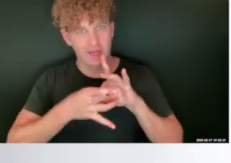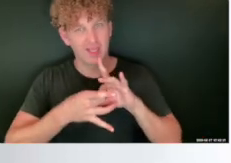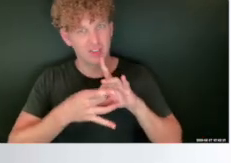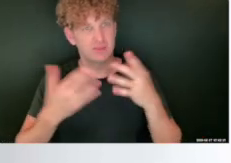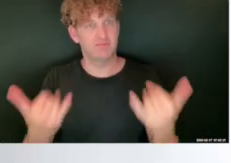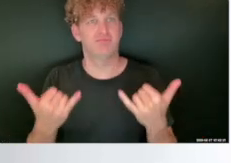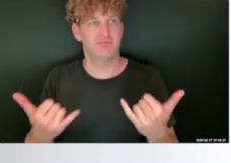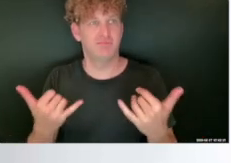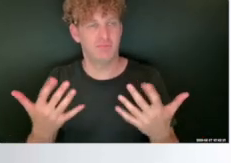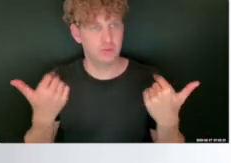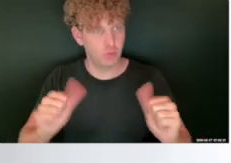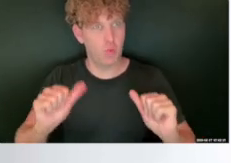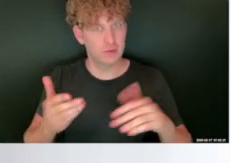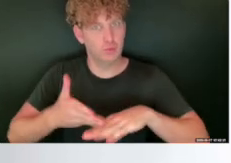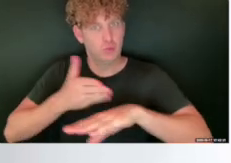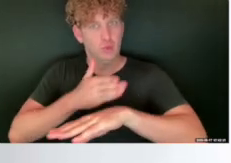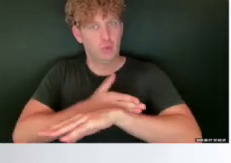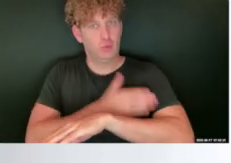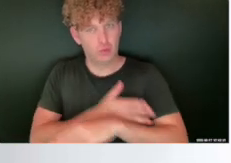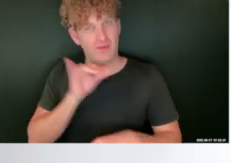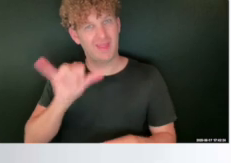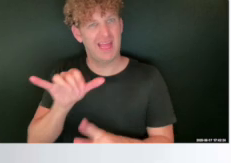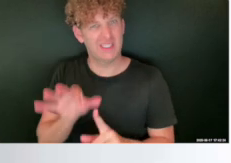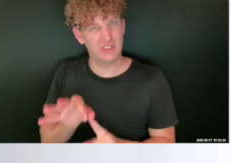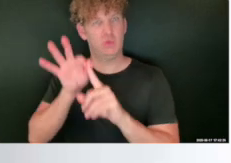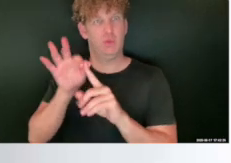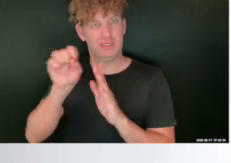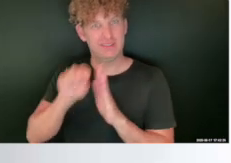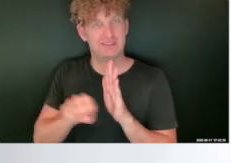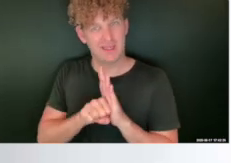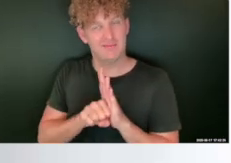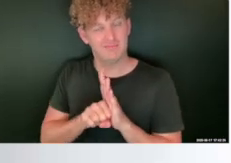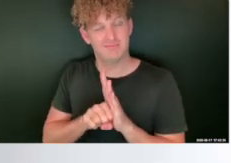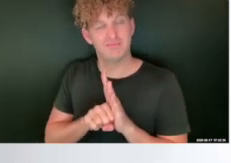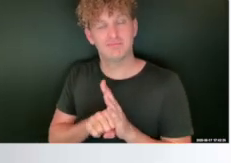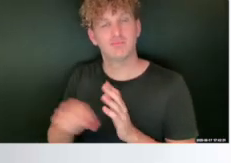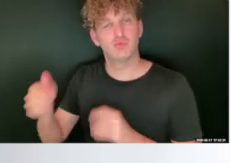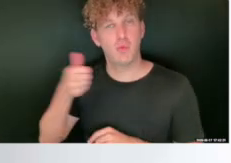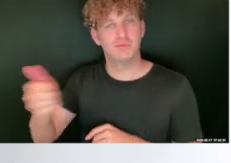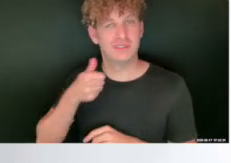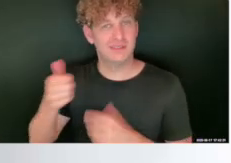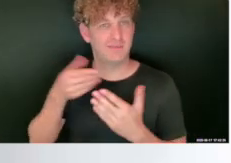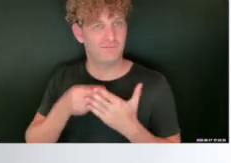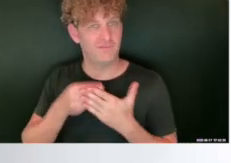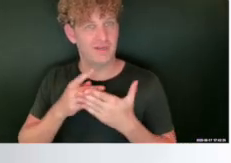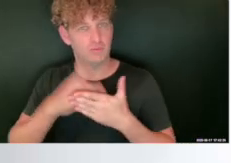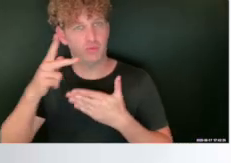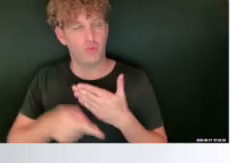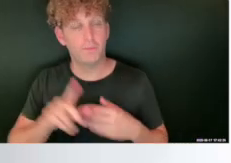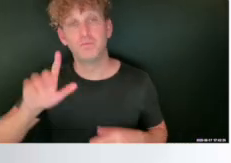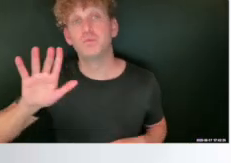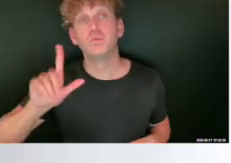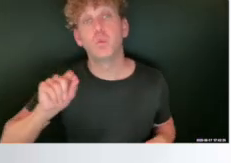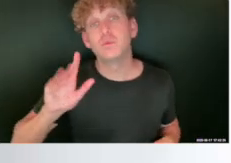and active transportation easier to access. These projects include planning for better